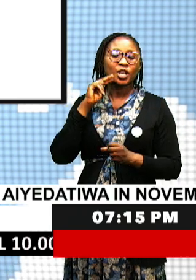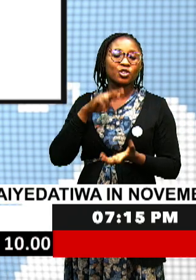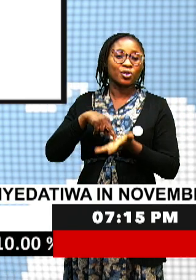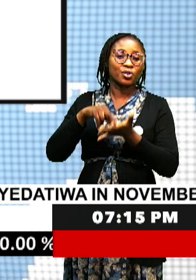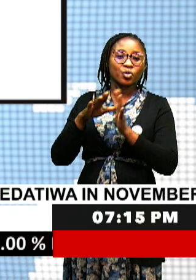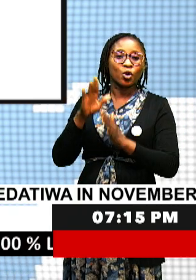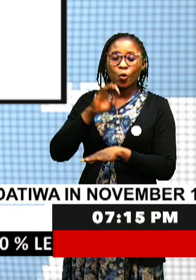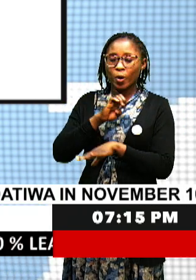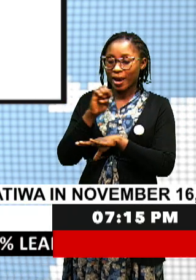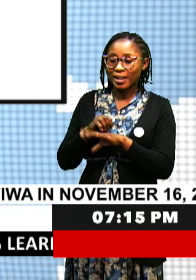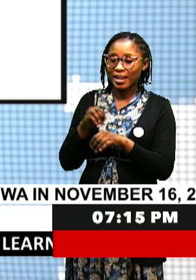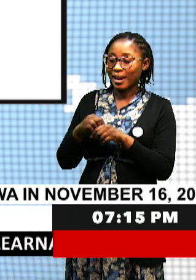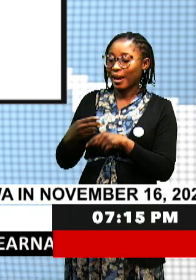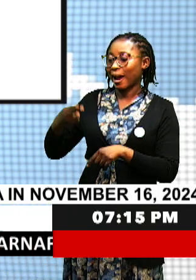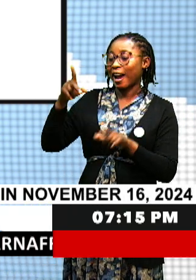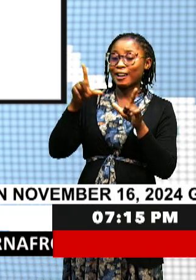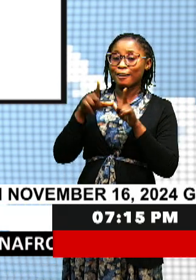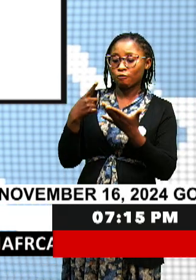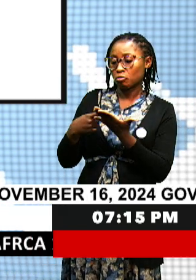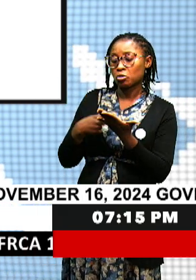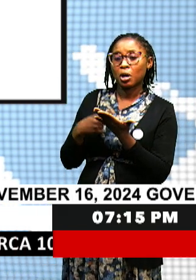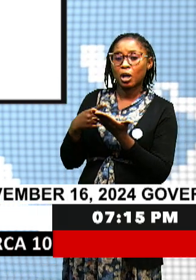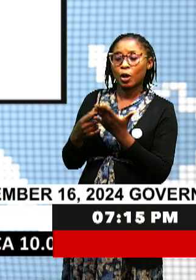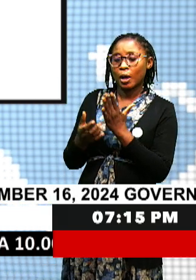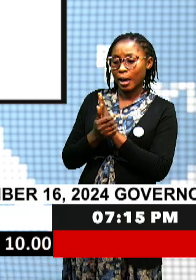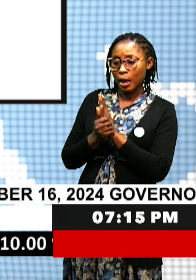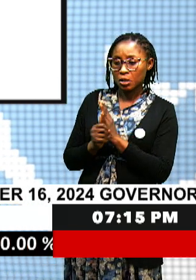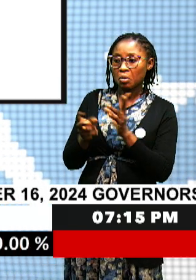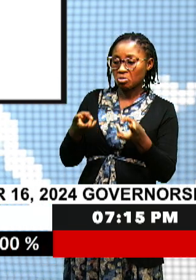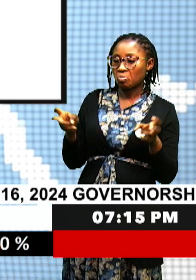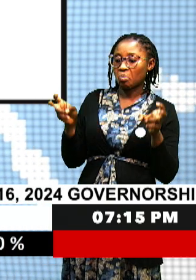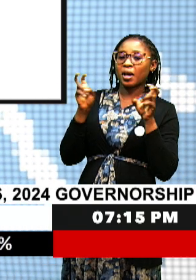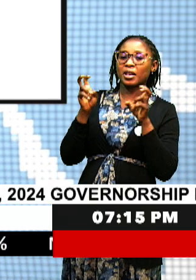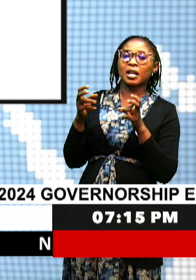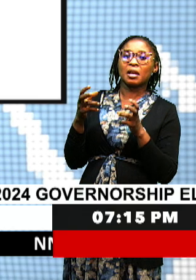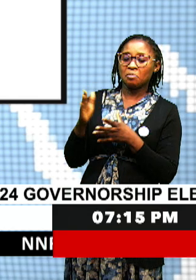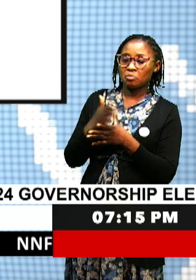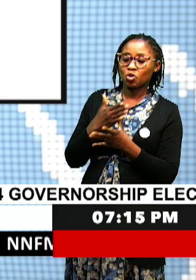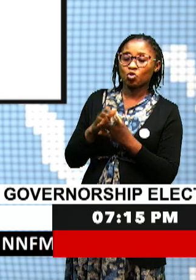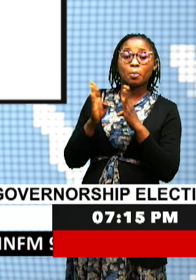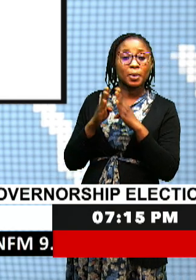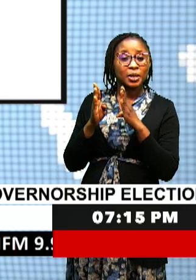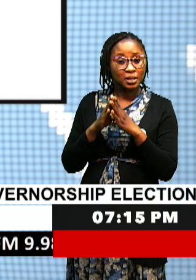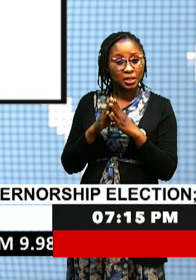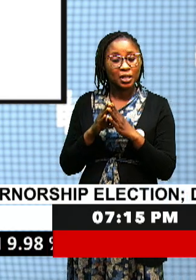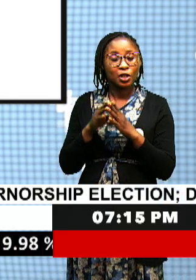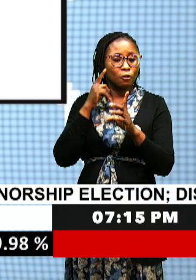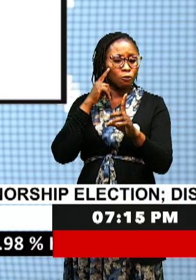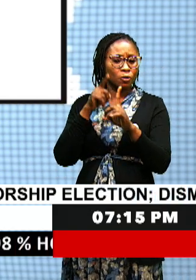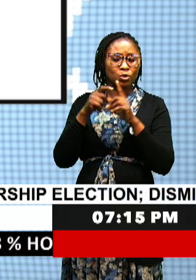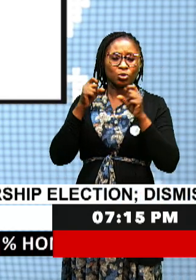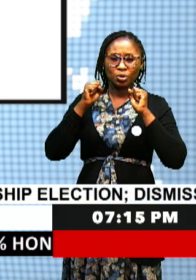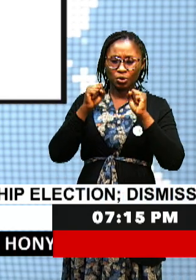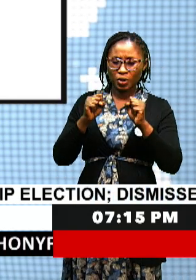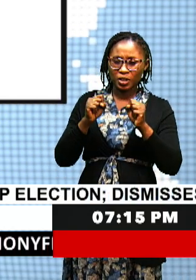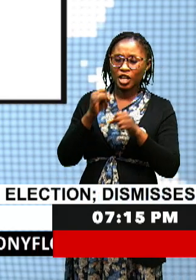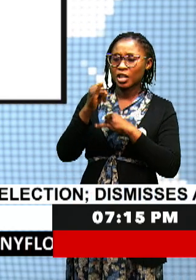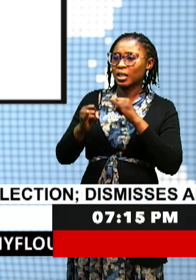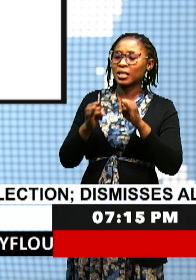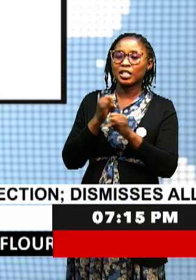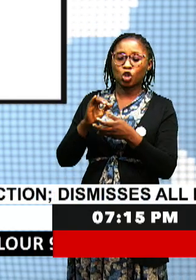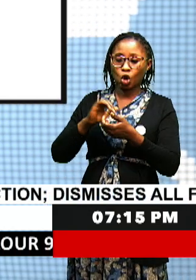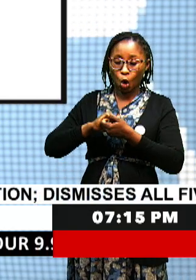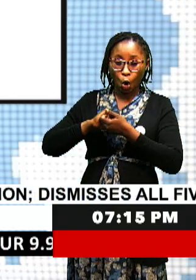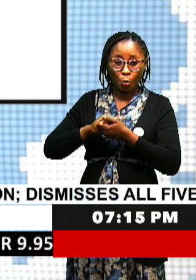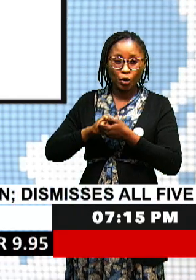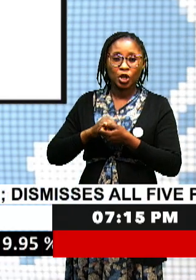will engage in high-level dialogues, expert panels and bilateral meetings aimed at strengthening international